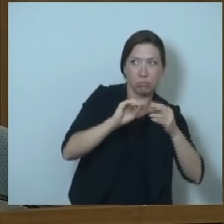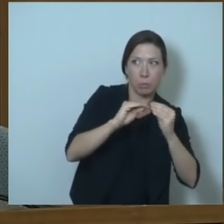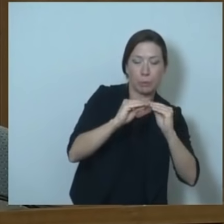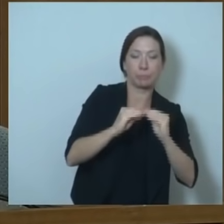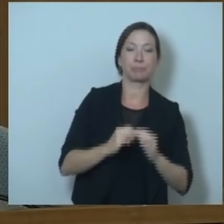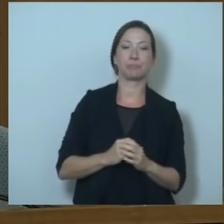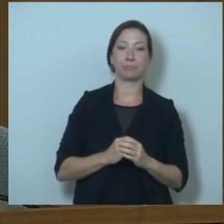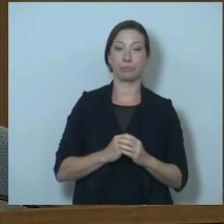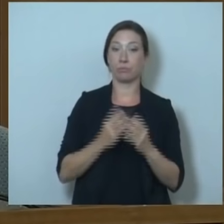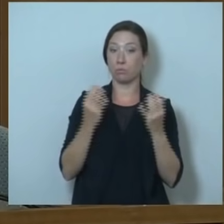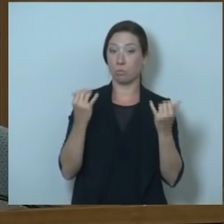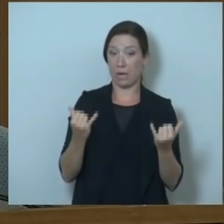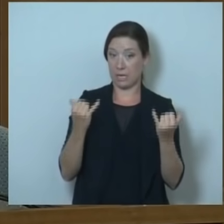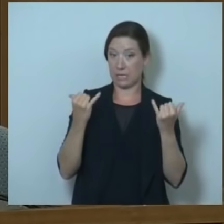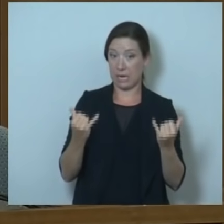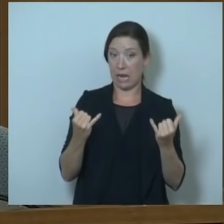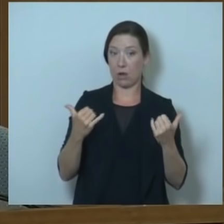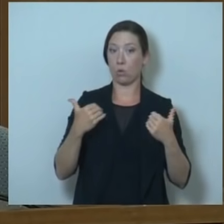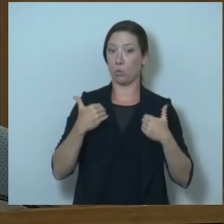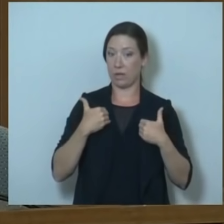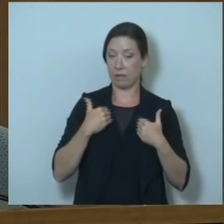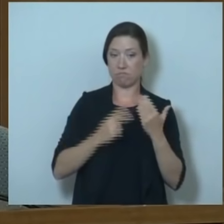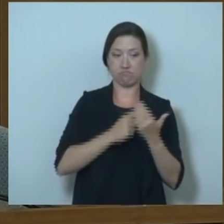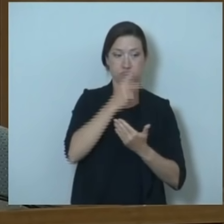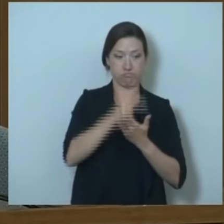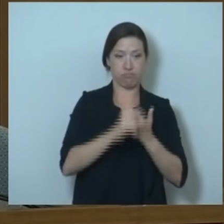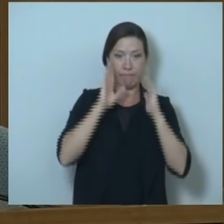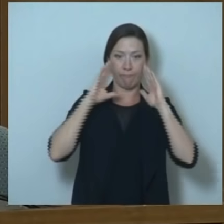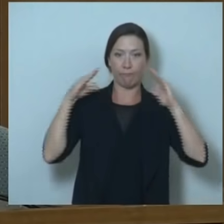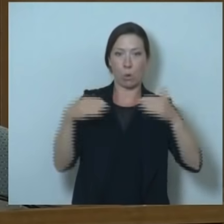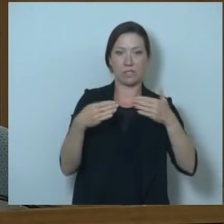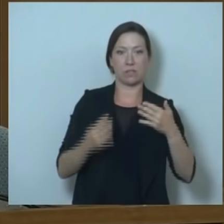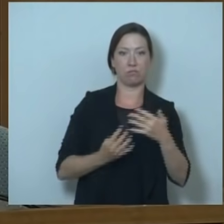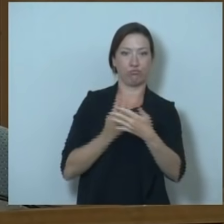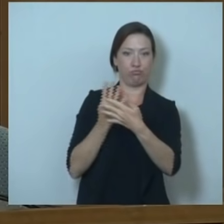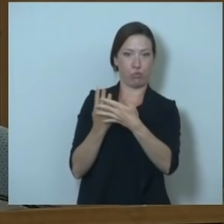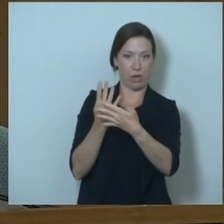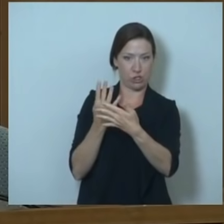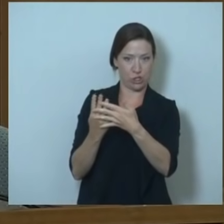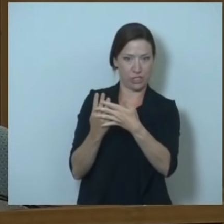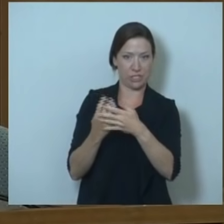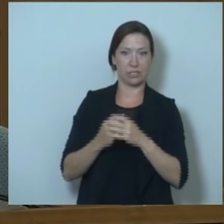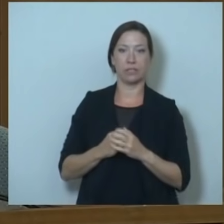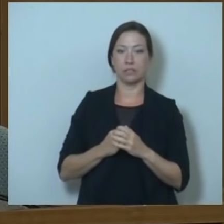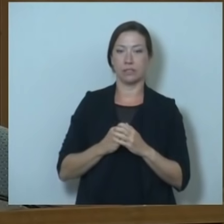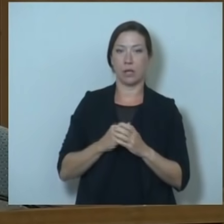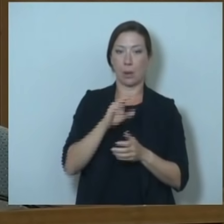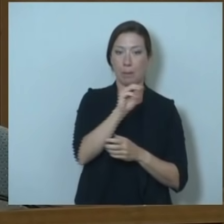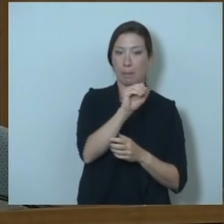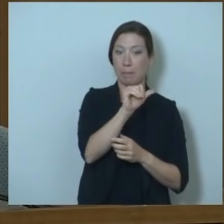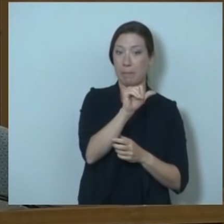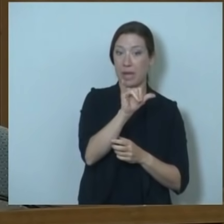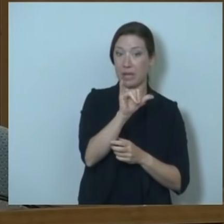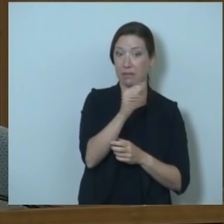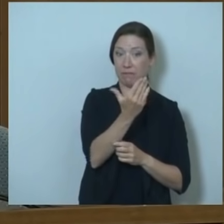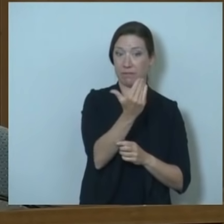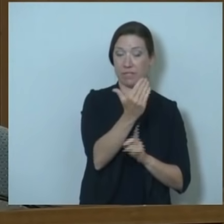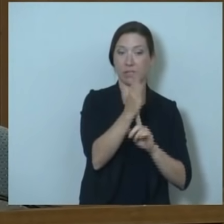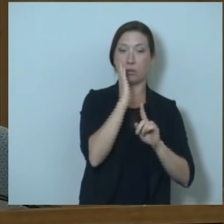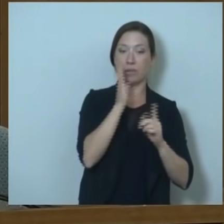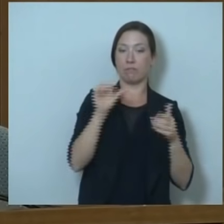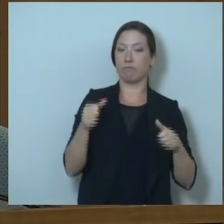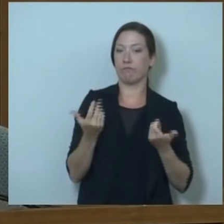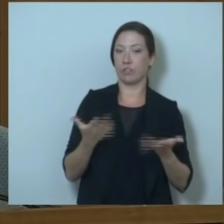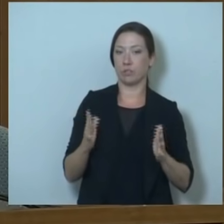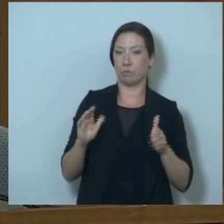initiative underway. By May 13th, we will test 100% of the guards and staff, 25% of